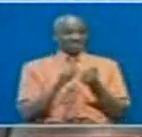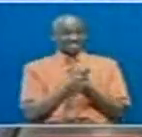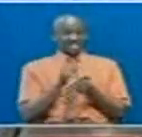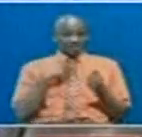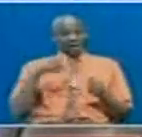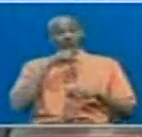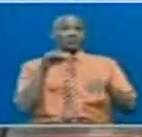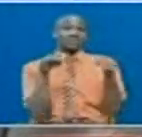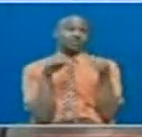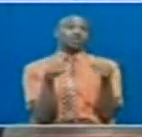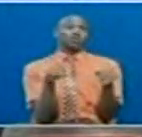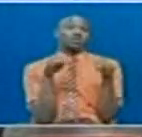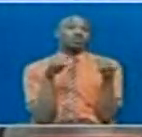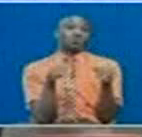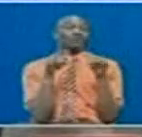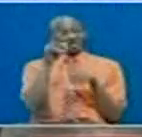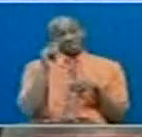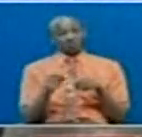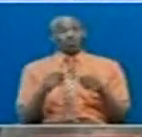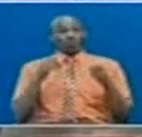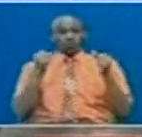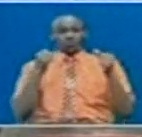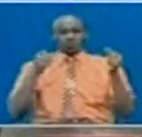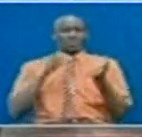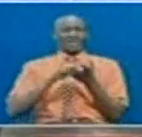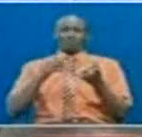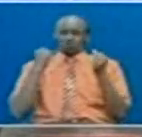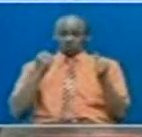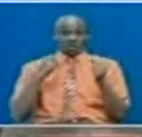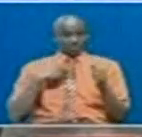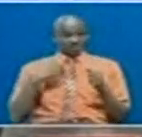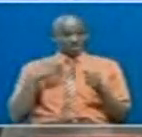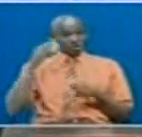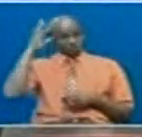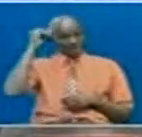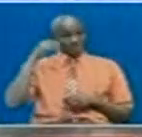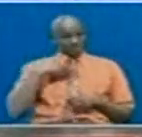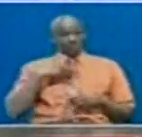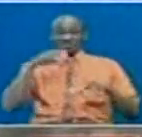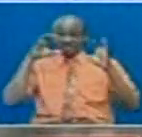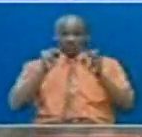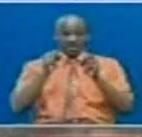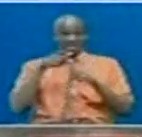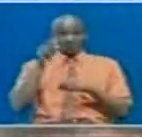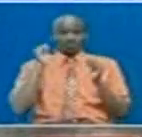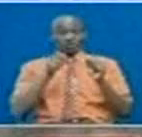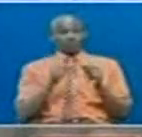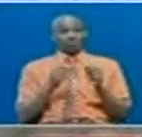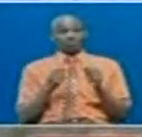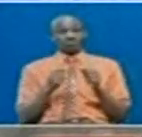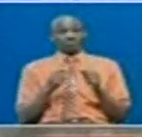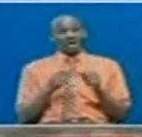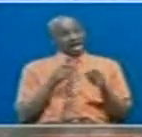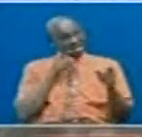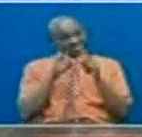to sit and wait for them to strengthen, to weaken the resolve of Somali people to rule themselves, so that they could gather their strength and